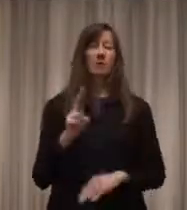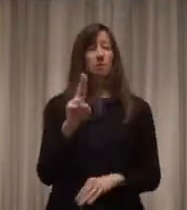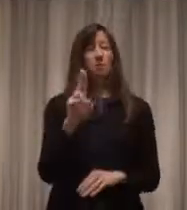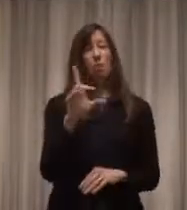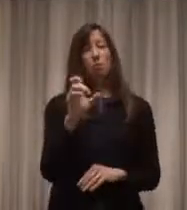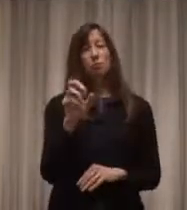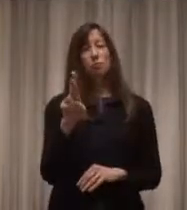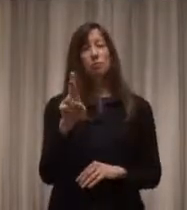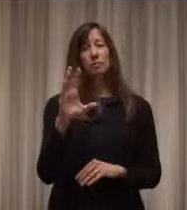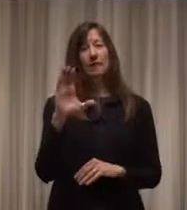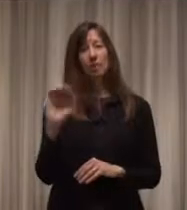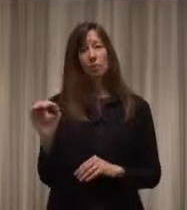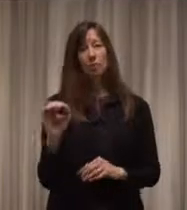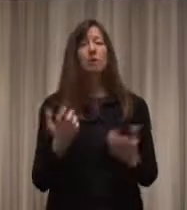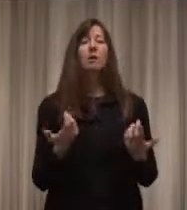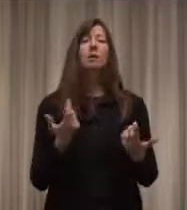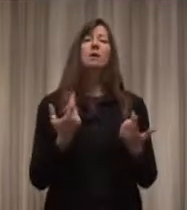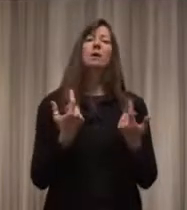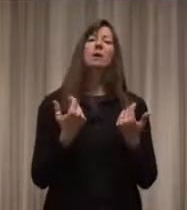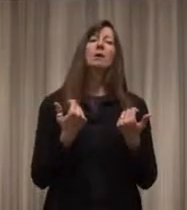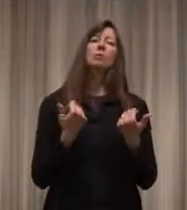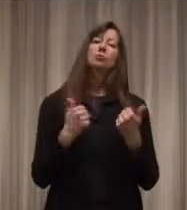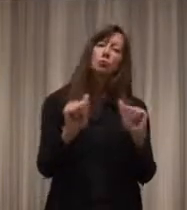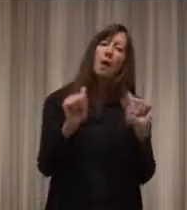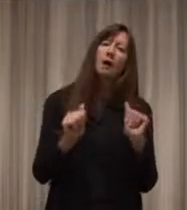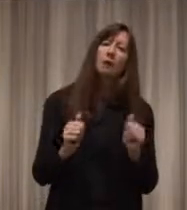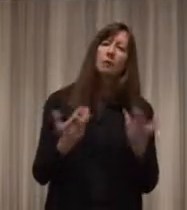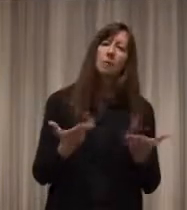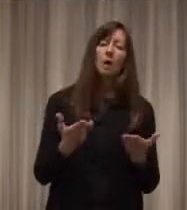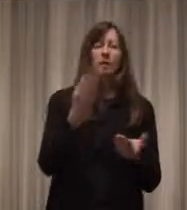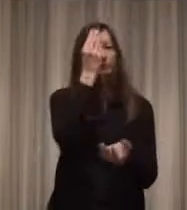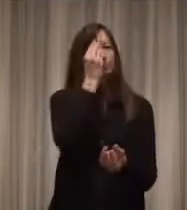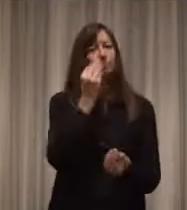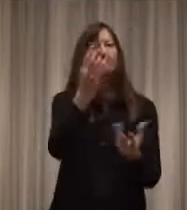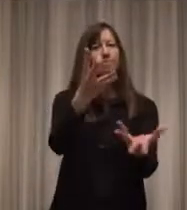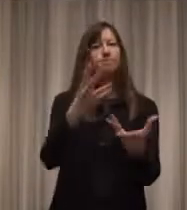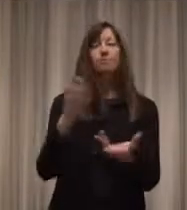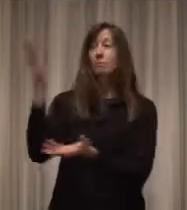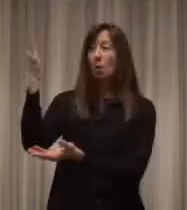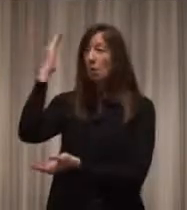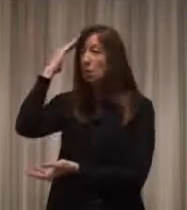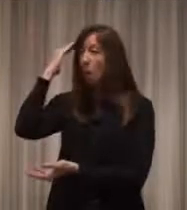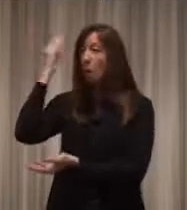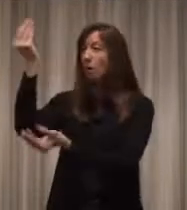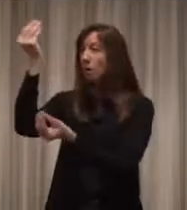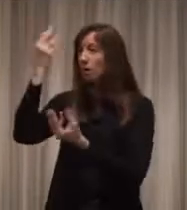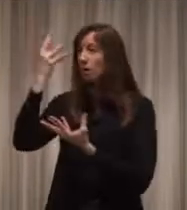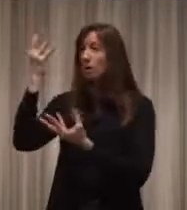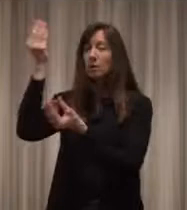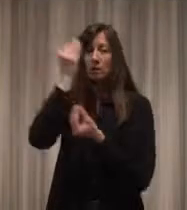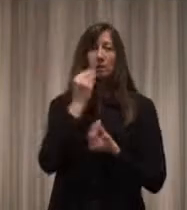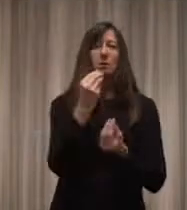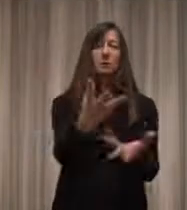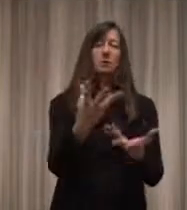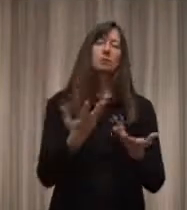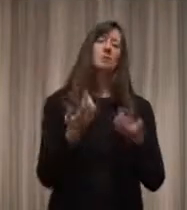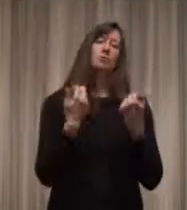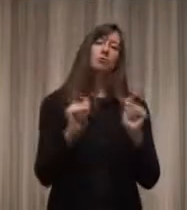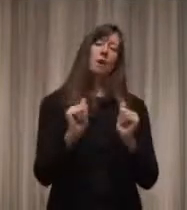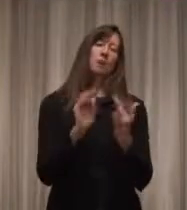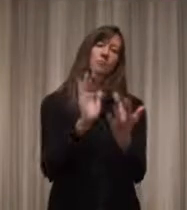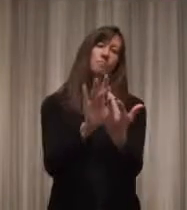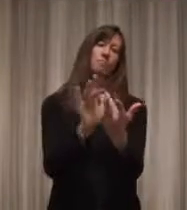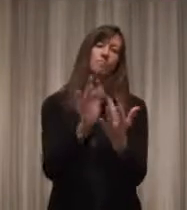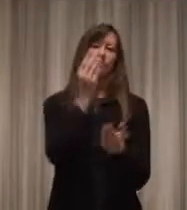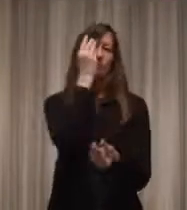try to at least communicate what we know, in addition to getting back to everybody that's reaching out as best we can, we